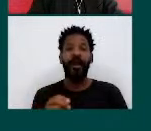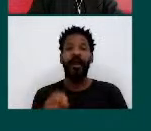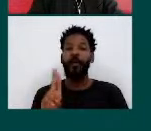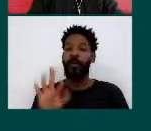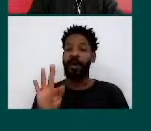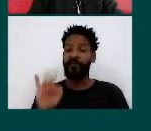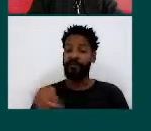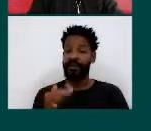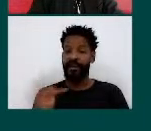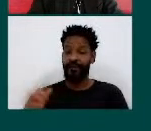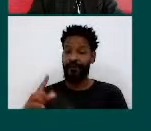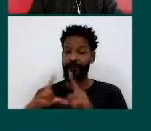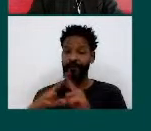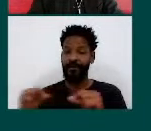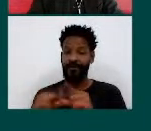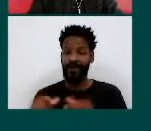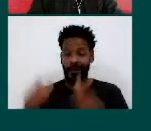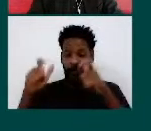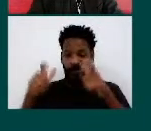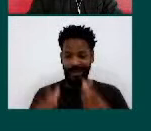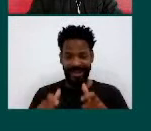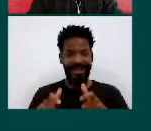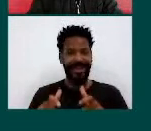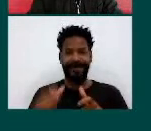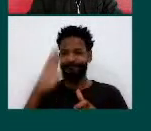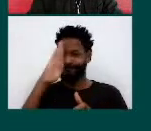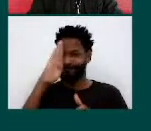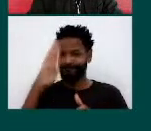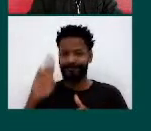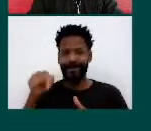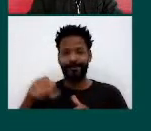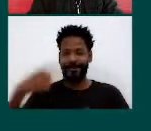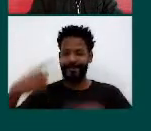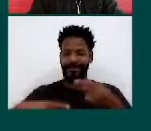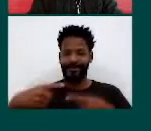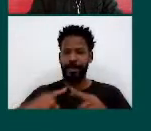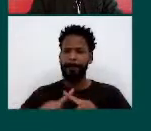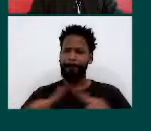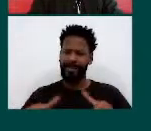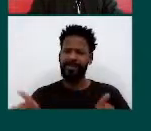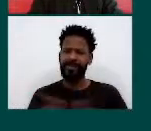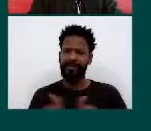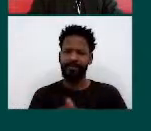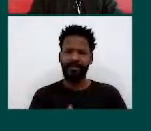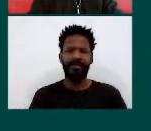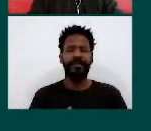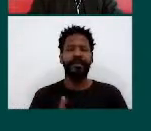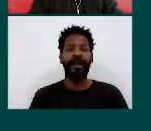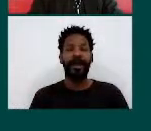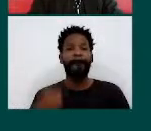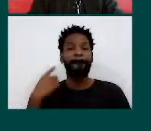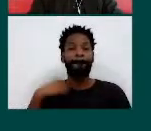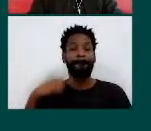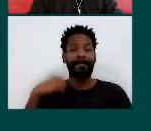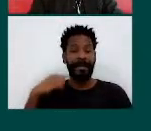the Federal University of Juiz de Fora is the correct location for implementing